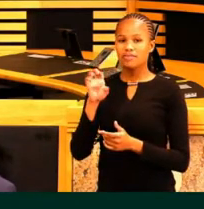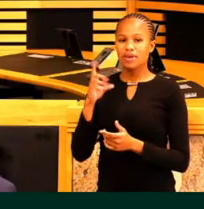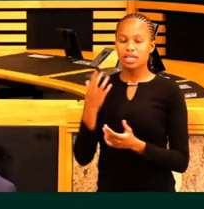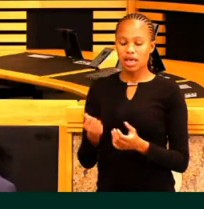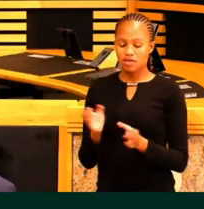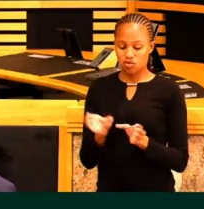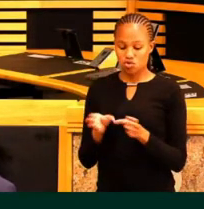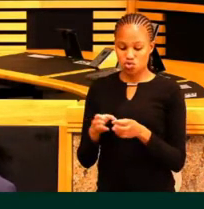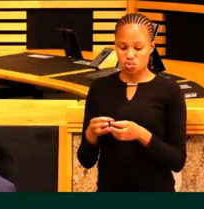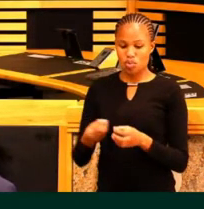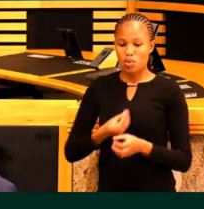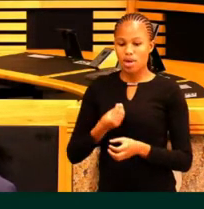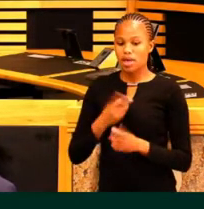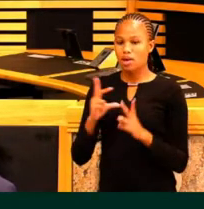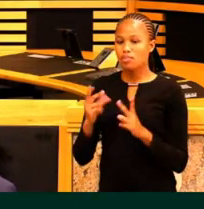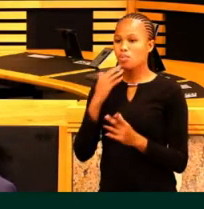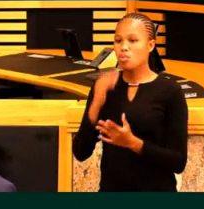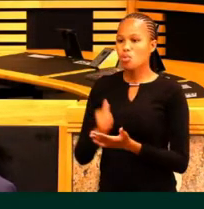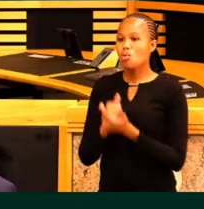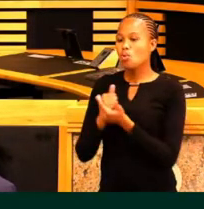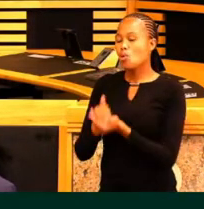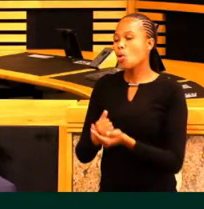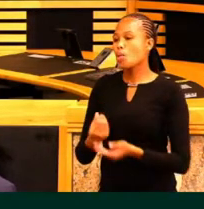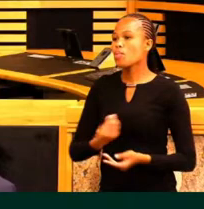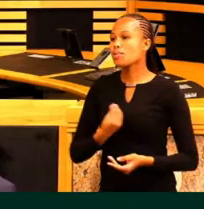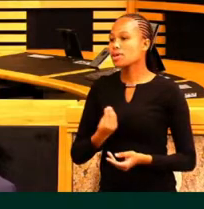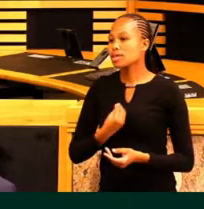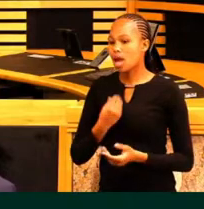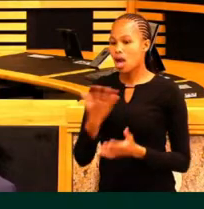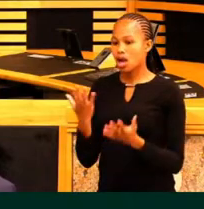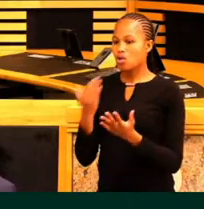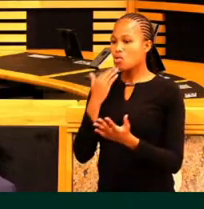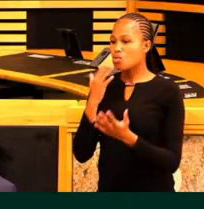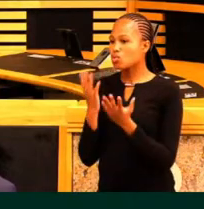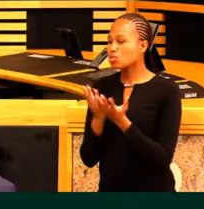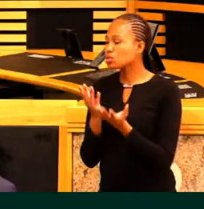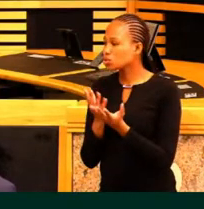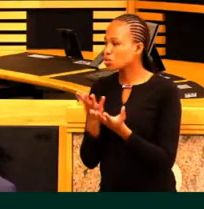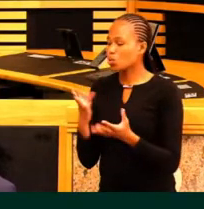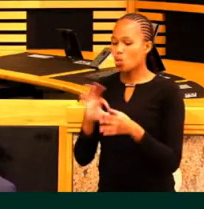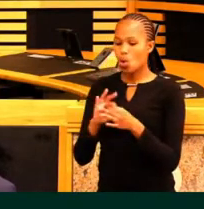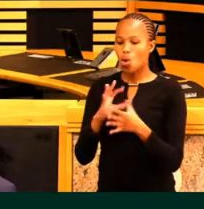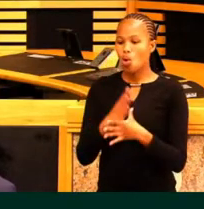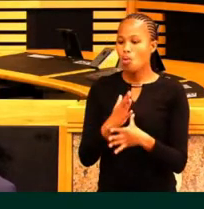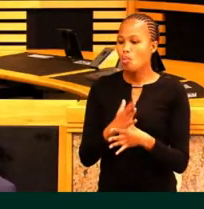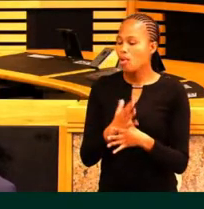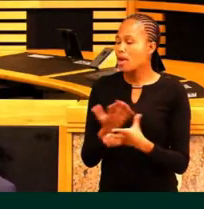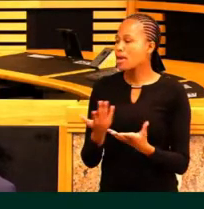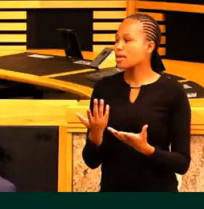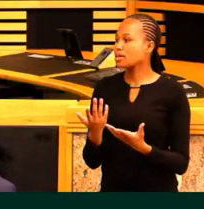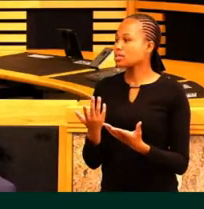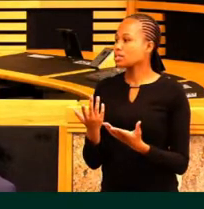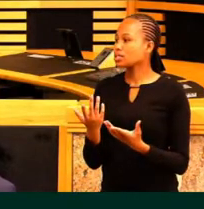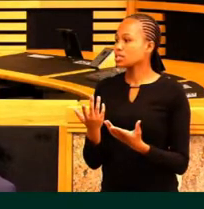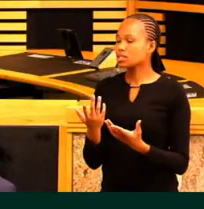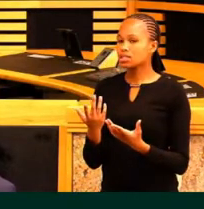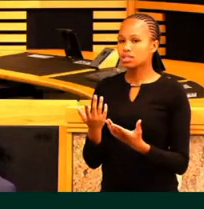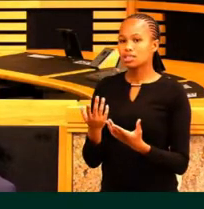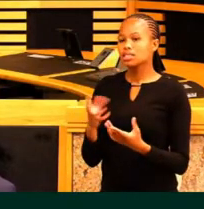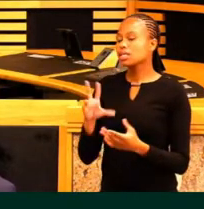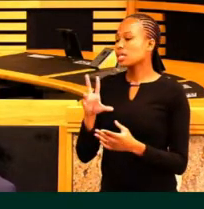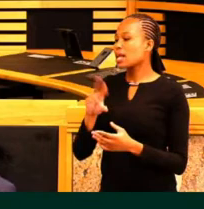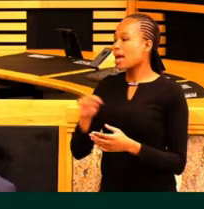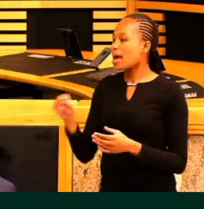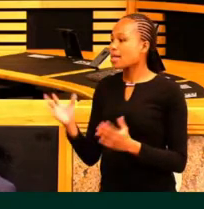people that we help young kids who are still in school with homeworks and other skills